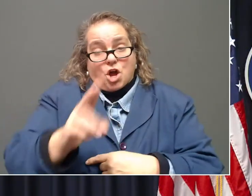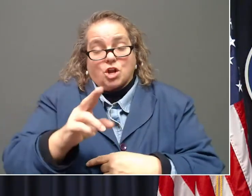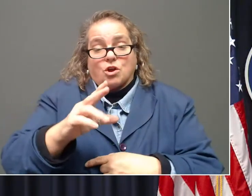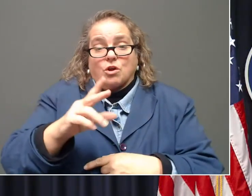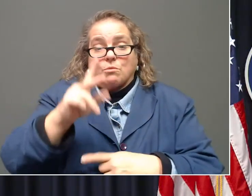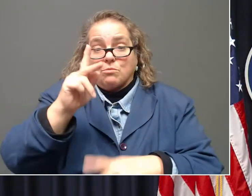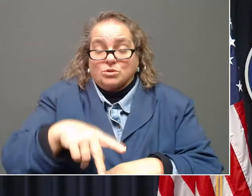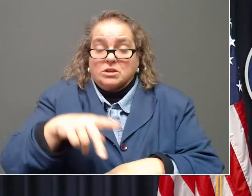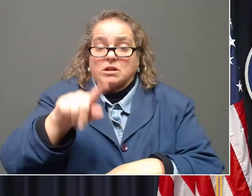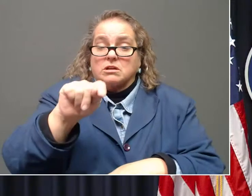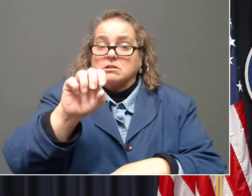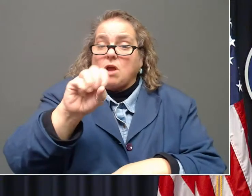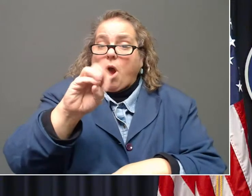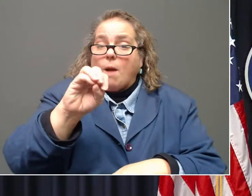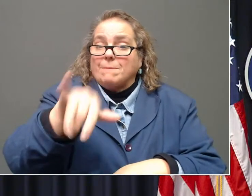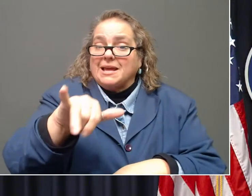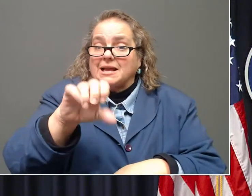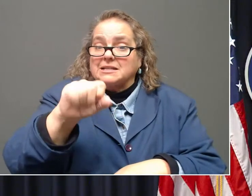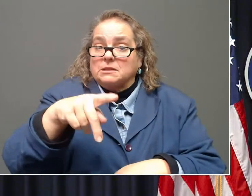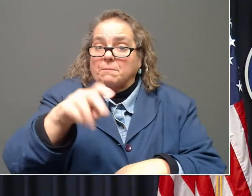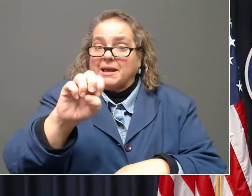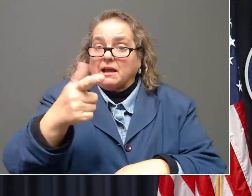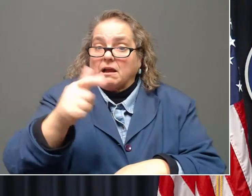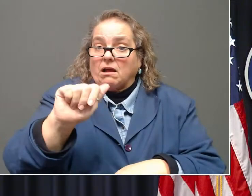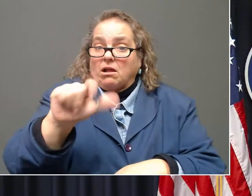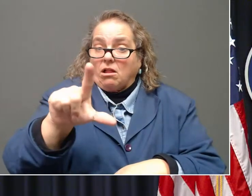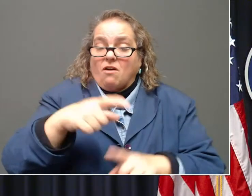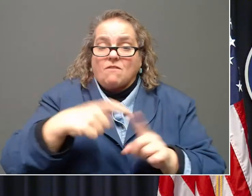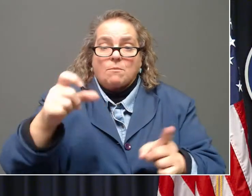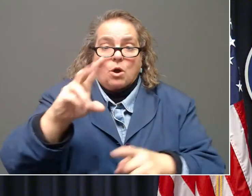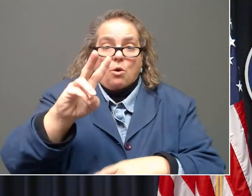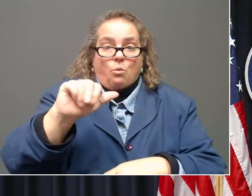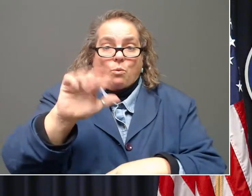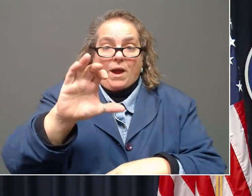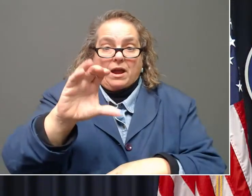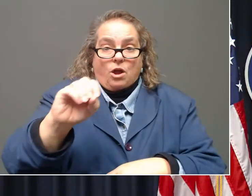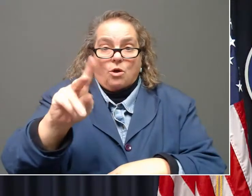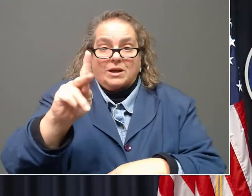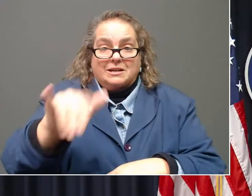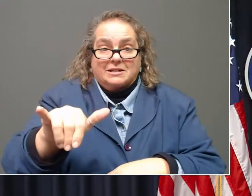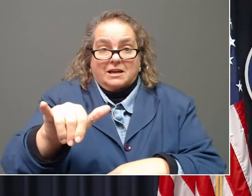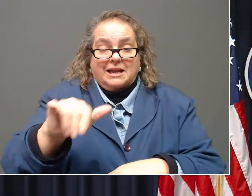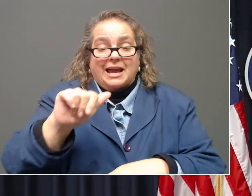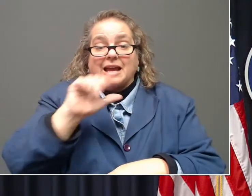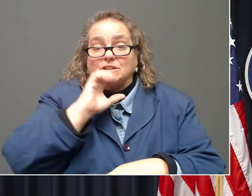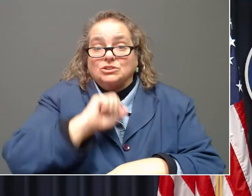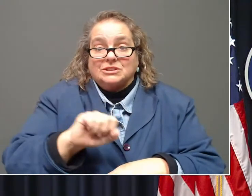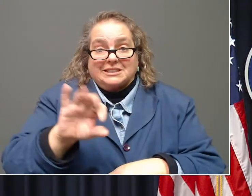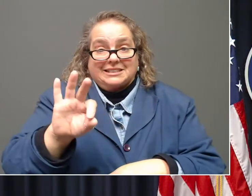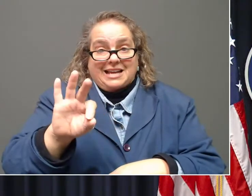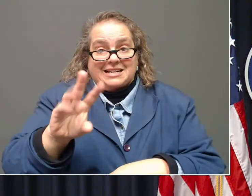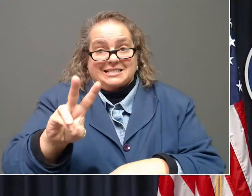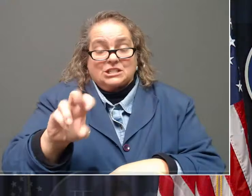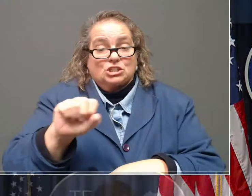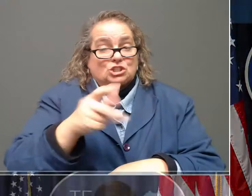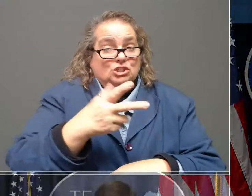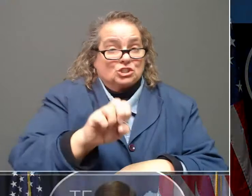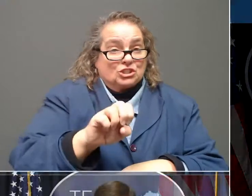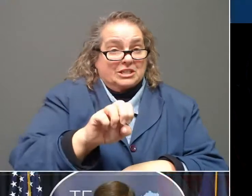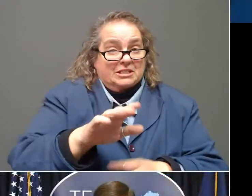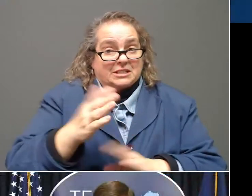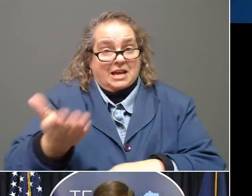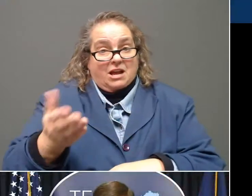remember that each one of those entries I read is a person loved by their